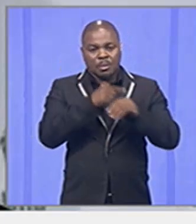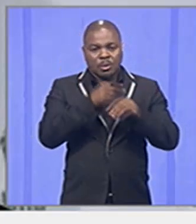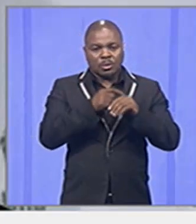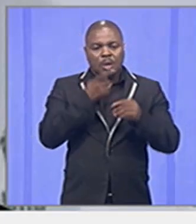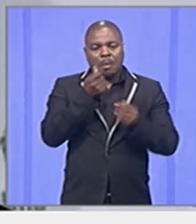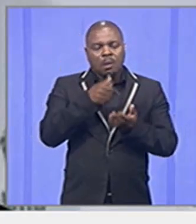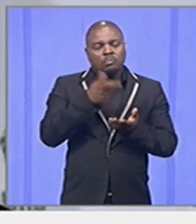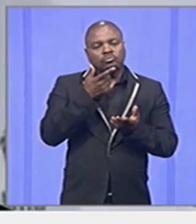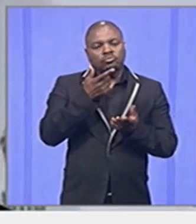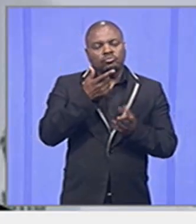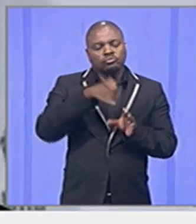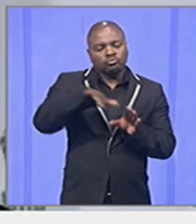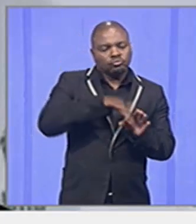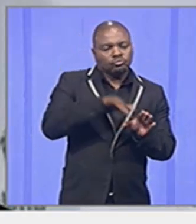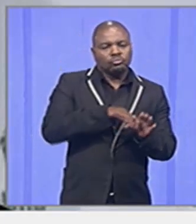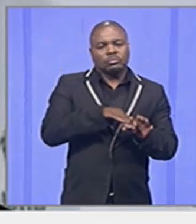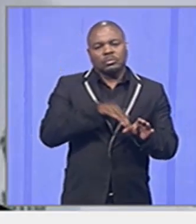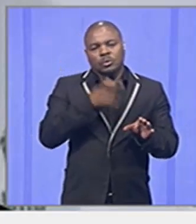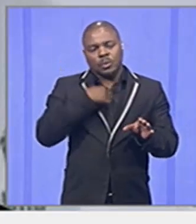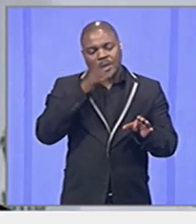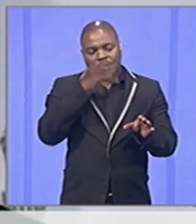generation plans that cannot be up.